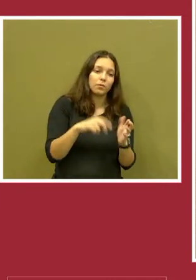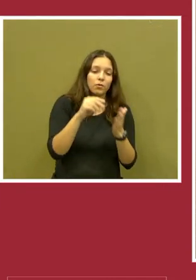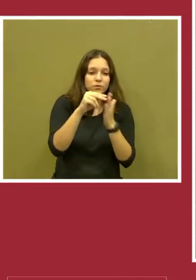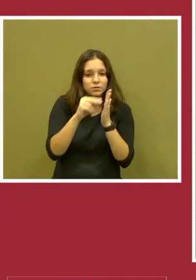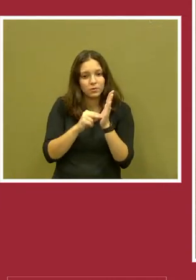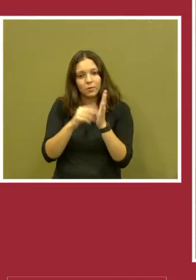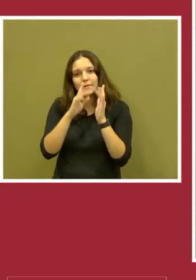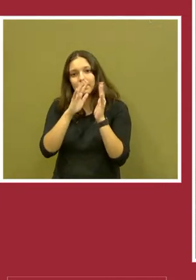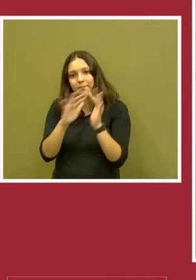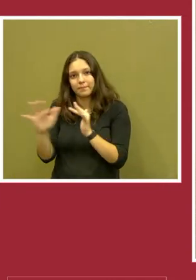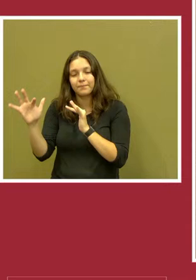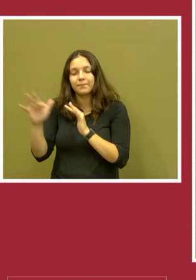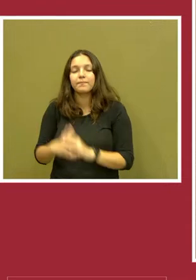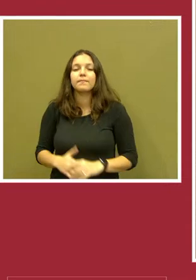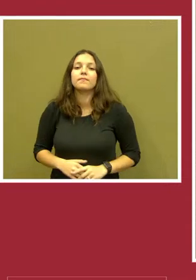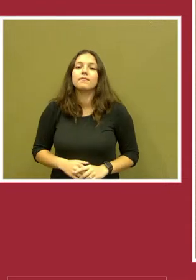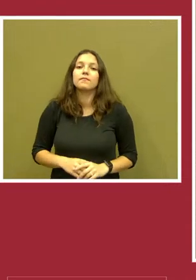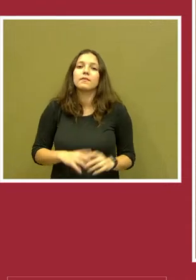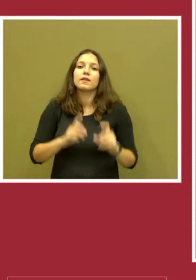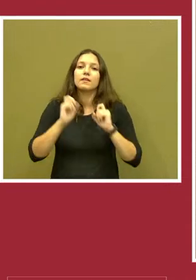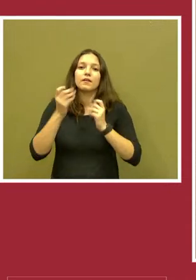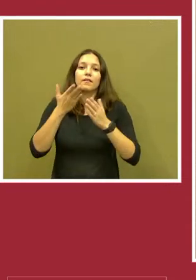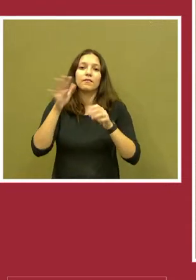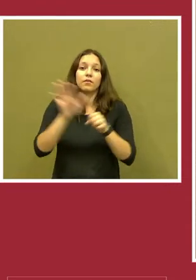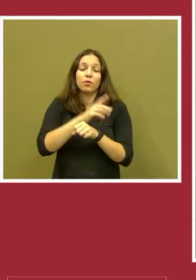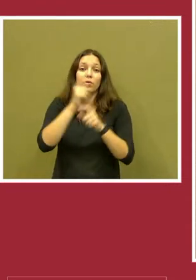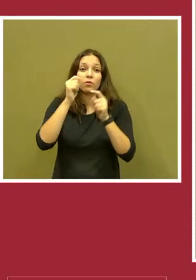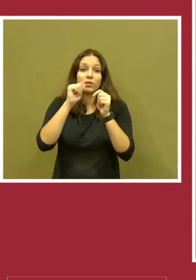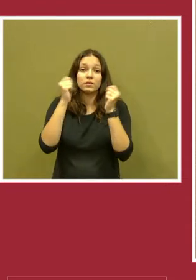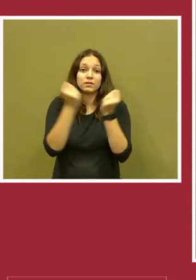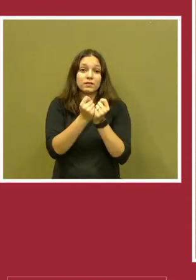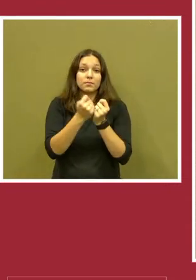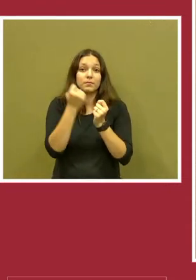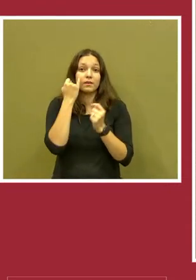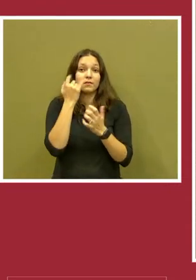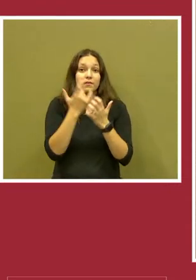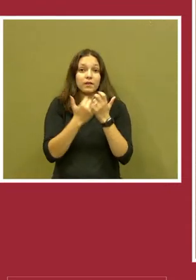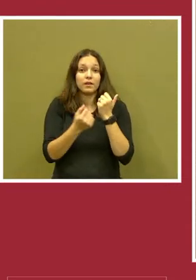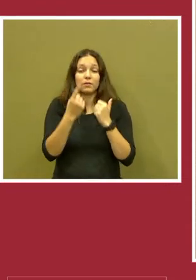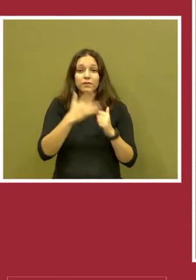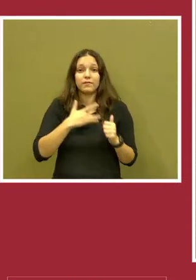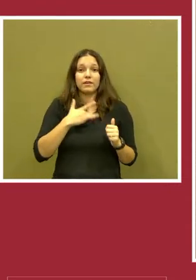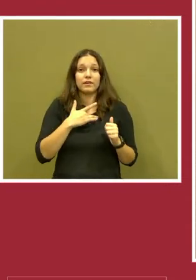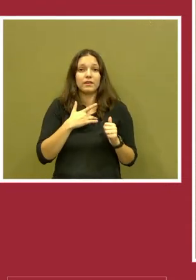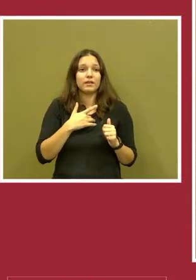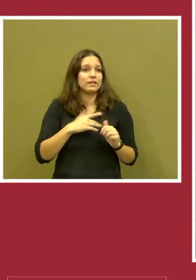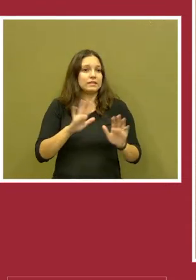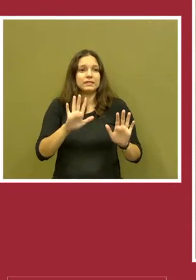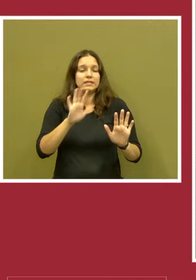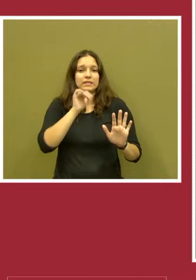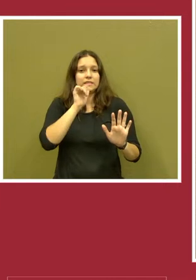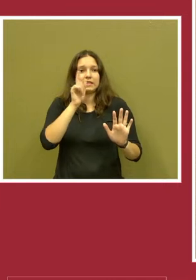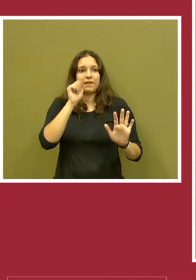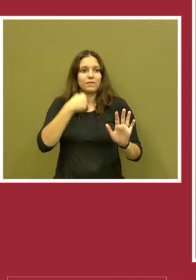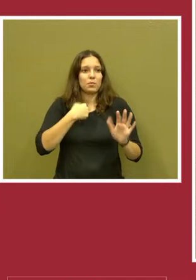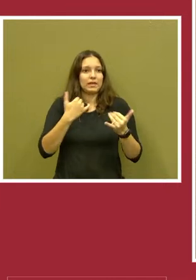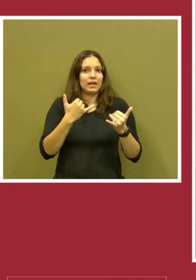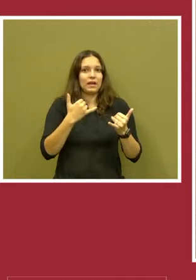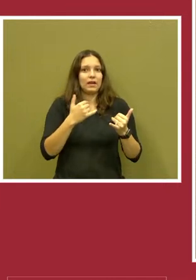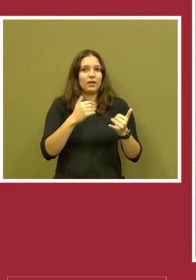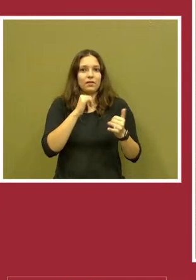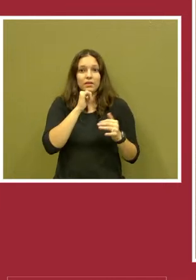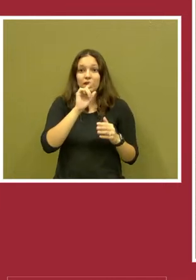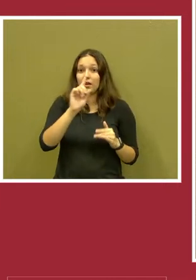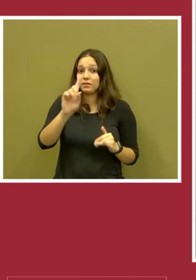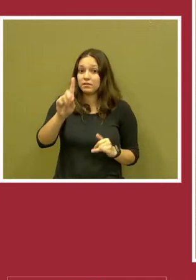thing, and gave the whole team the choice if anybody was feeling like, you know what, this is not for me anymore. Not a single